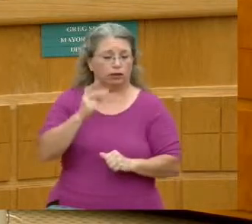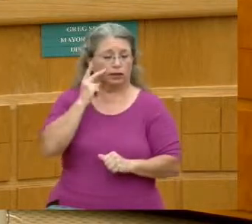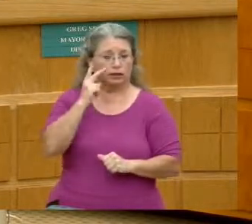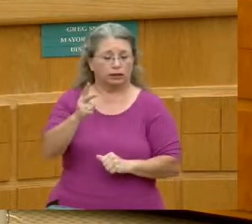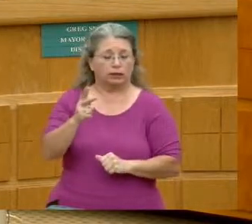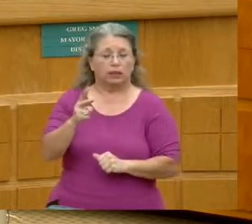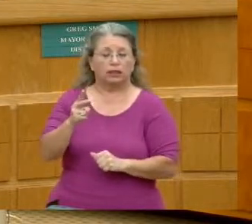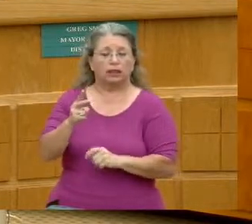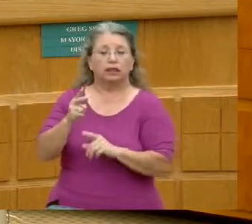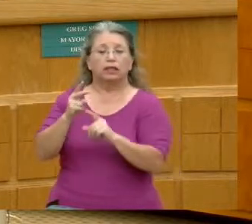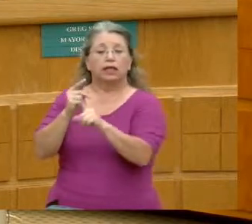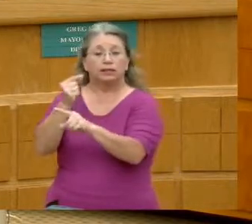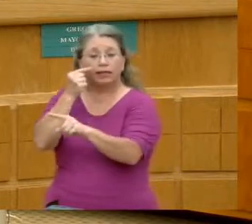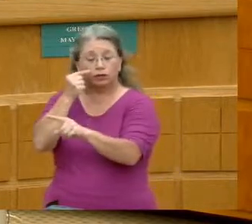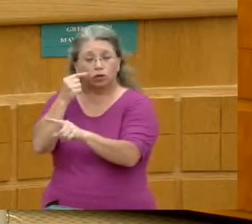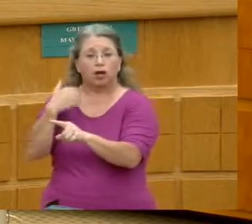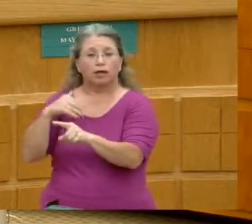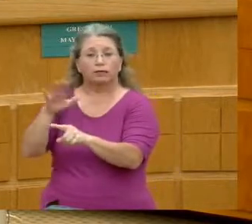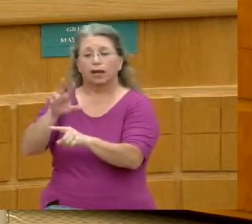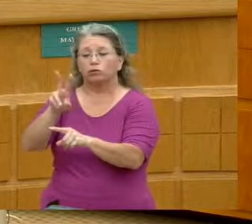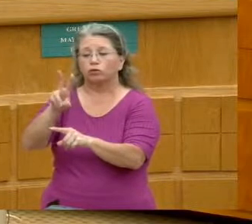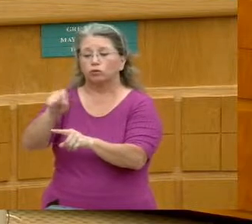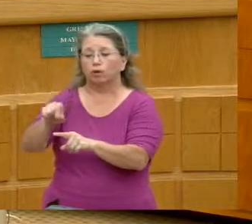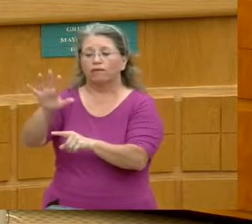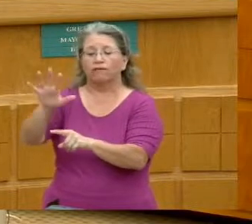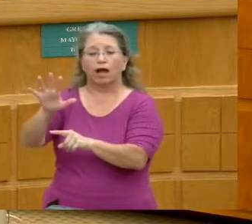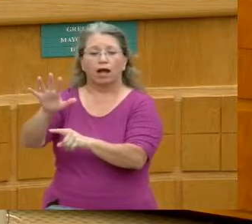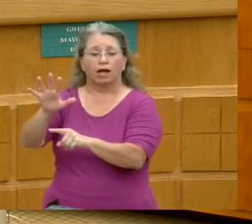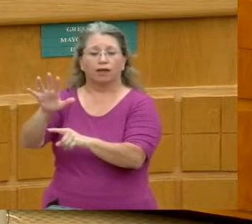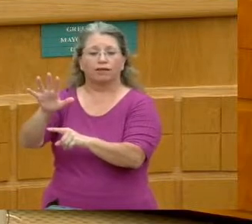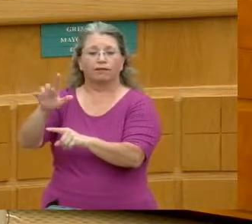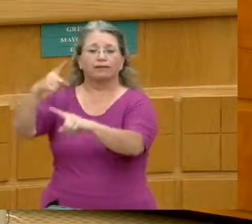more cases in San Antonio per capita than there